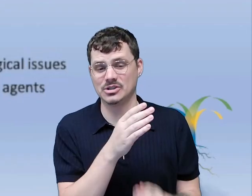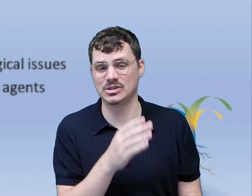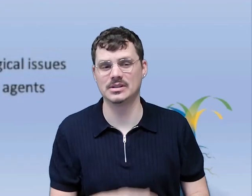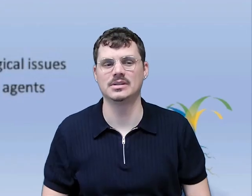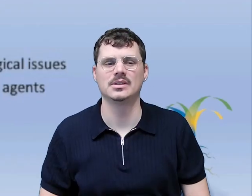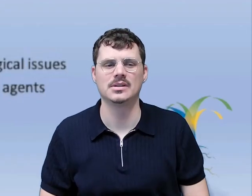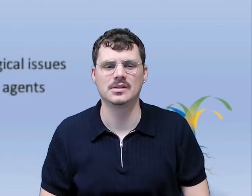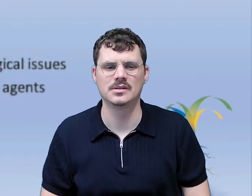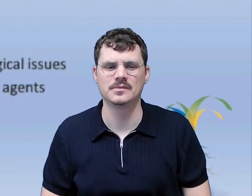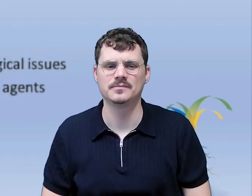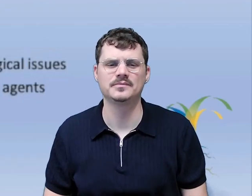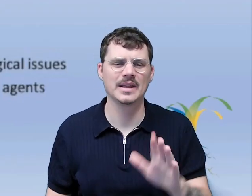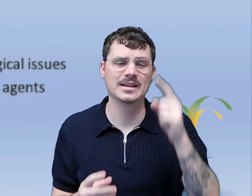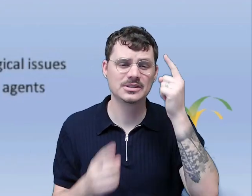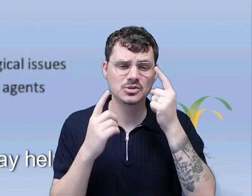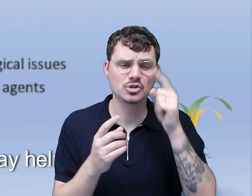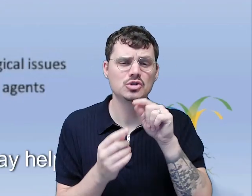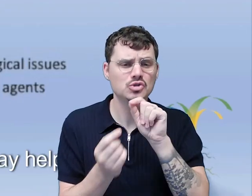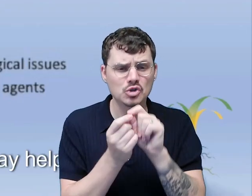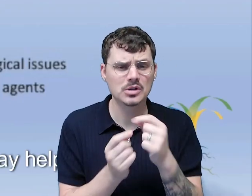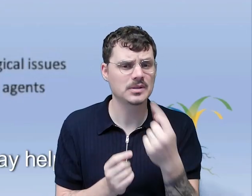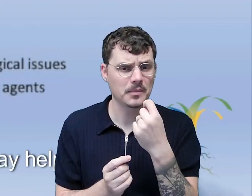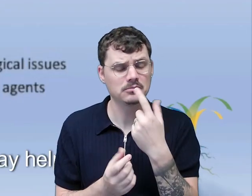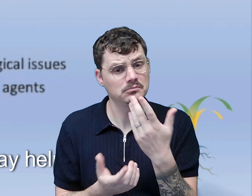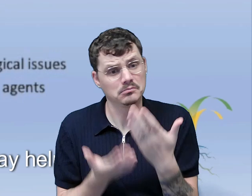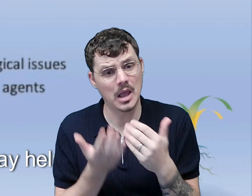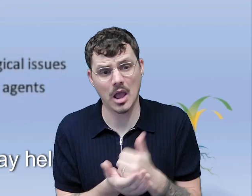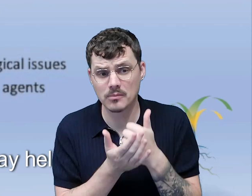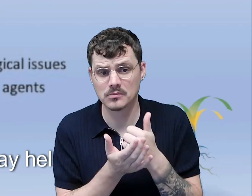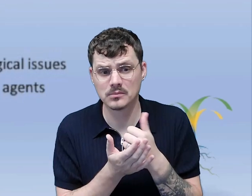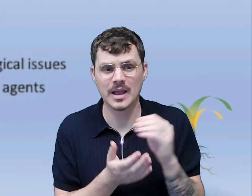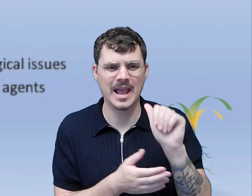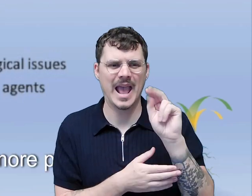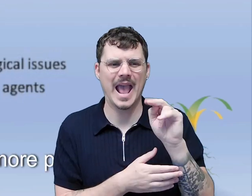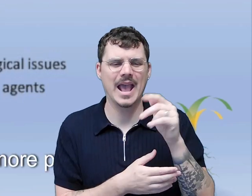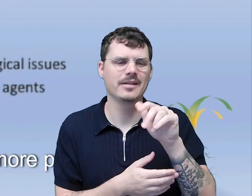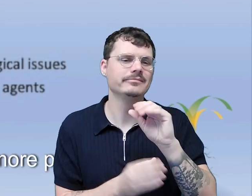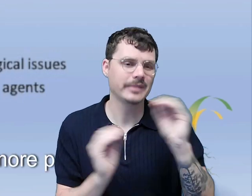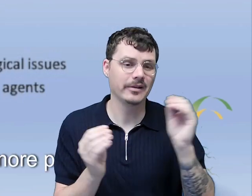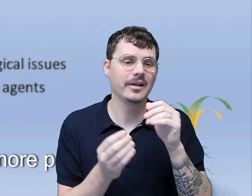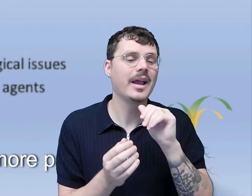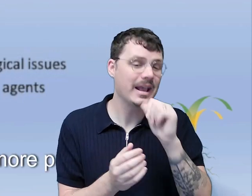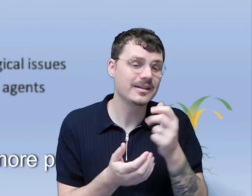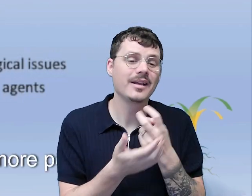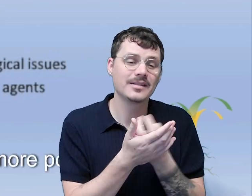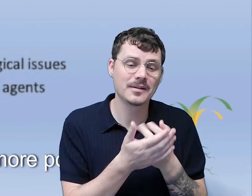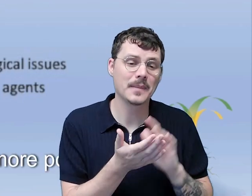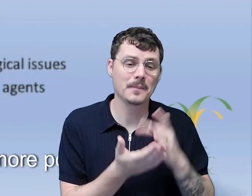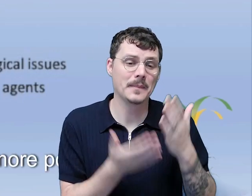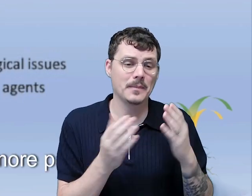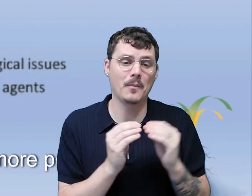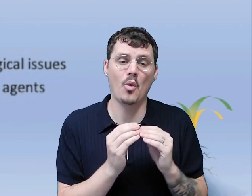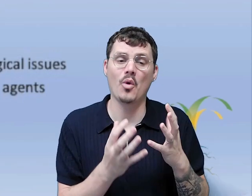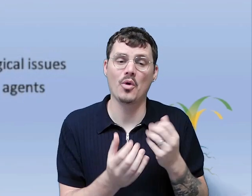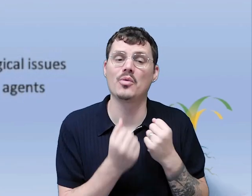COMT deficiency. Considering certain supplements may help and anti-epileptic medications may be